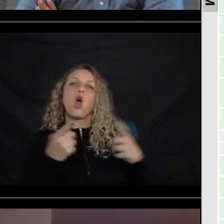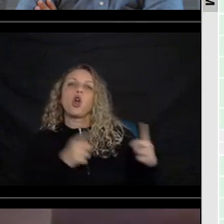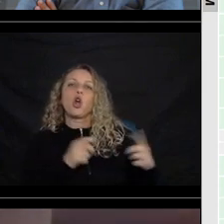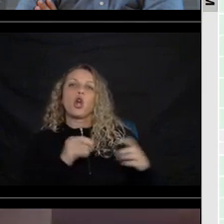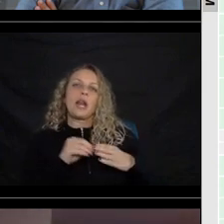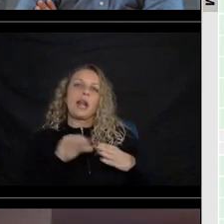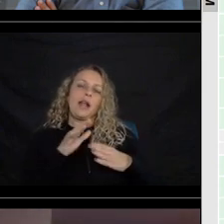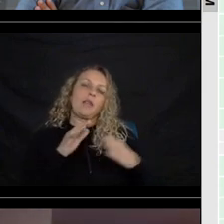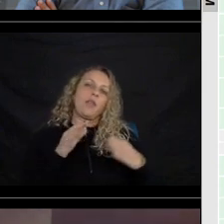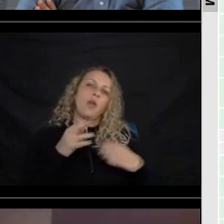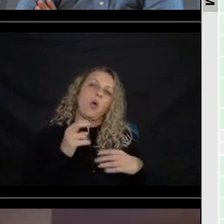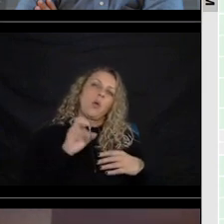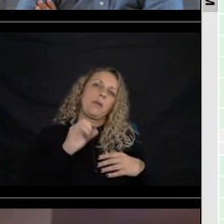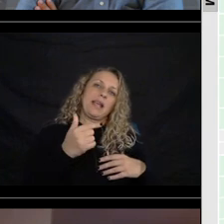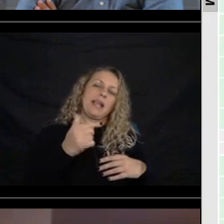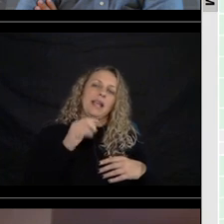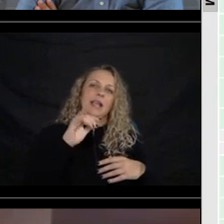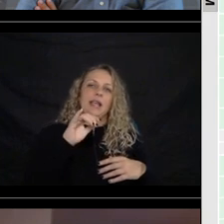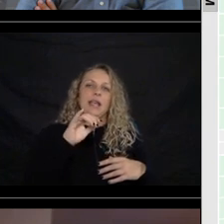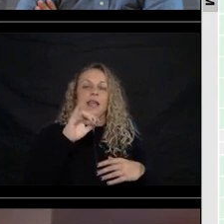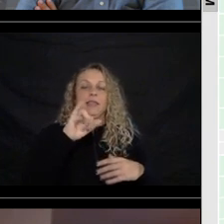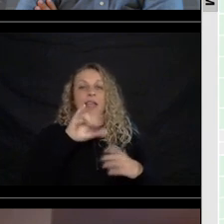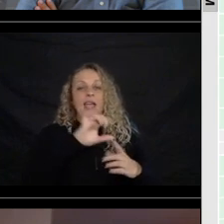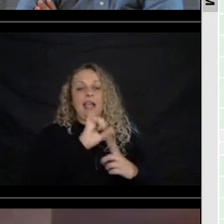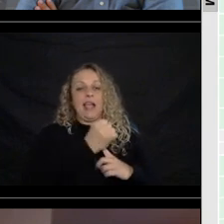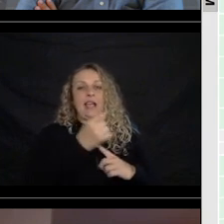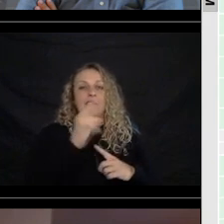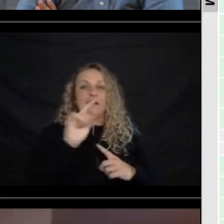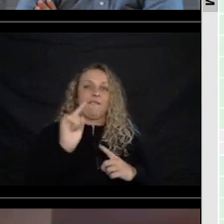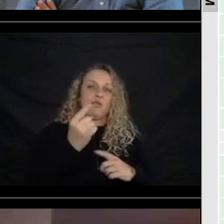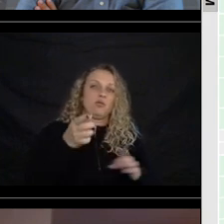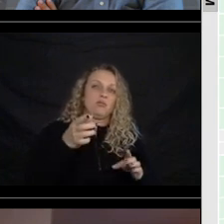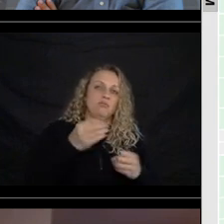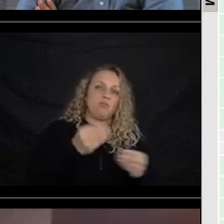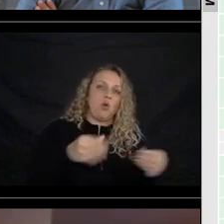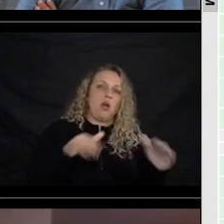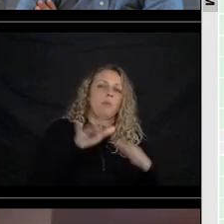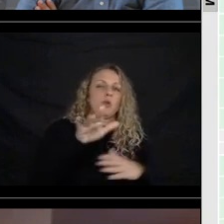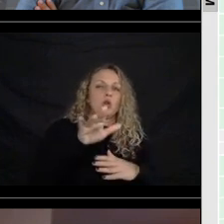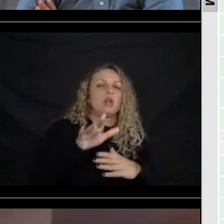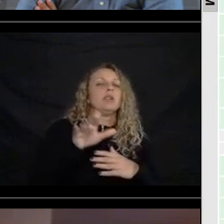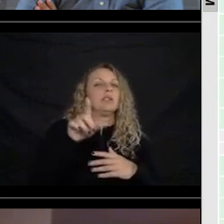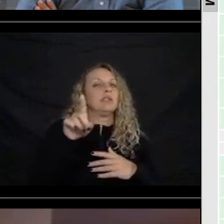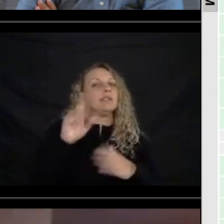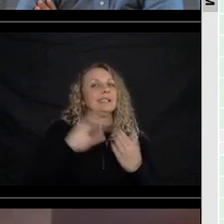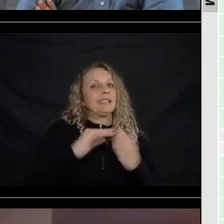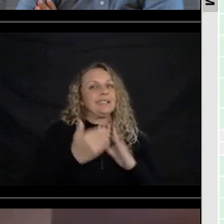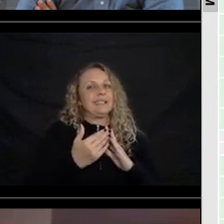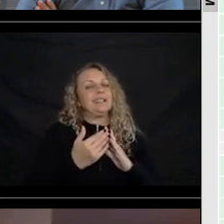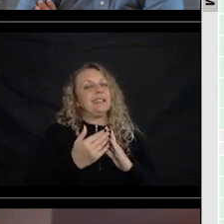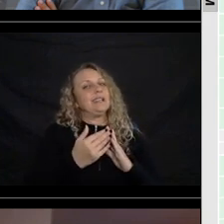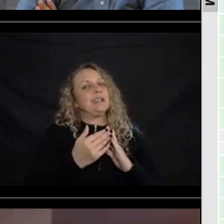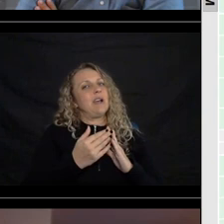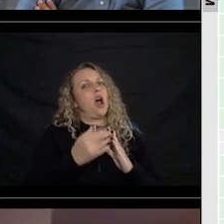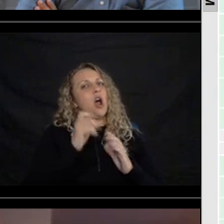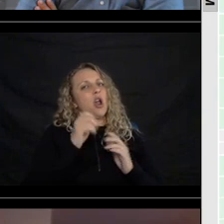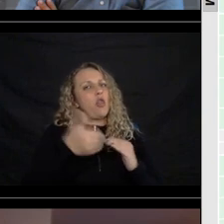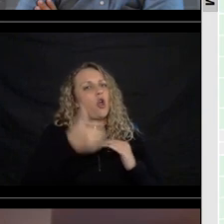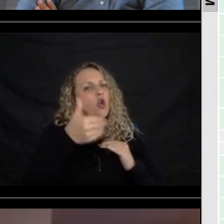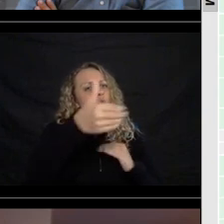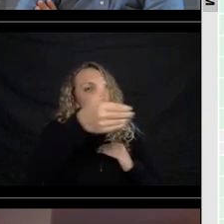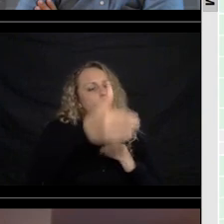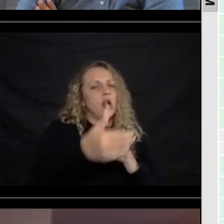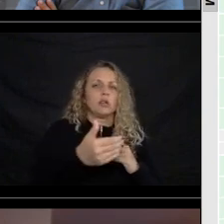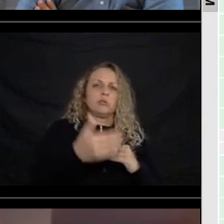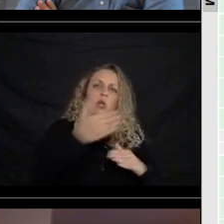Homing Inn case. Homing Inn is the first property that the city cited under the new chronic nuisance ordinance, or it was new at the